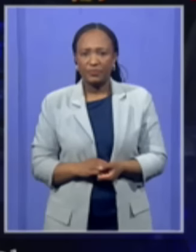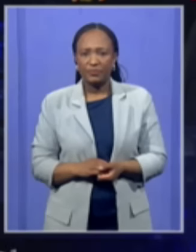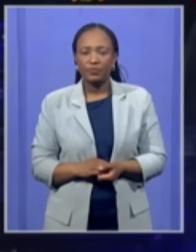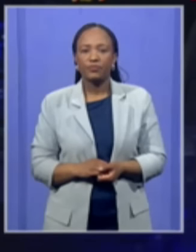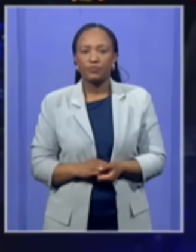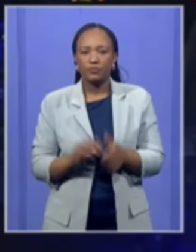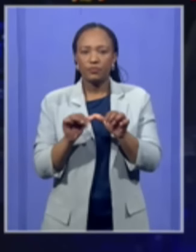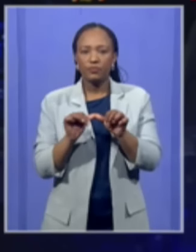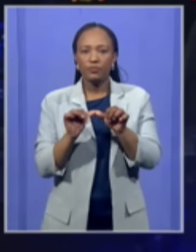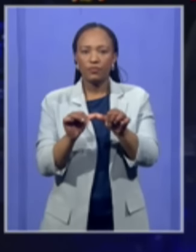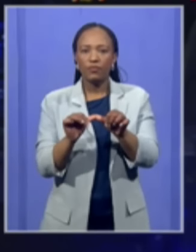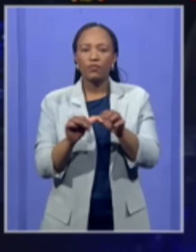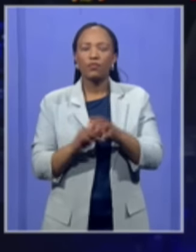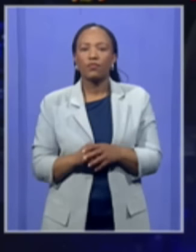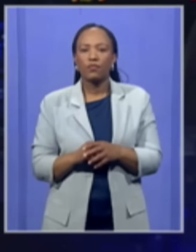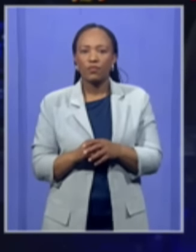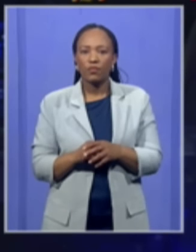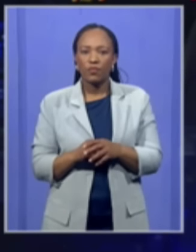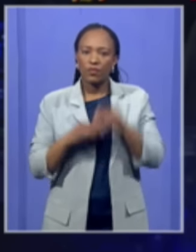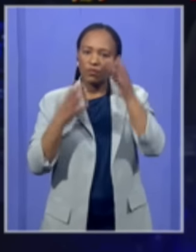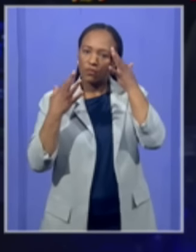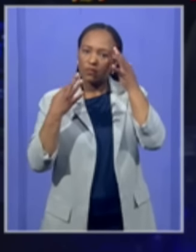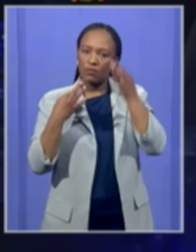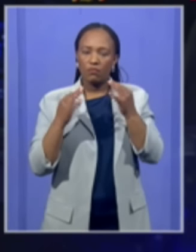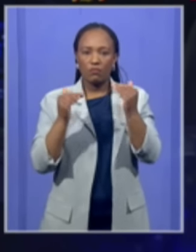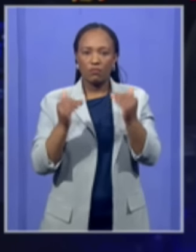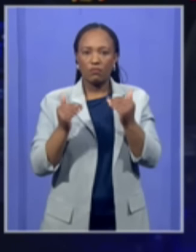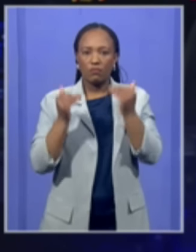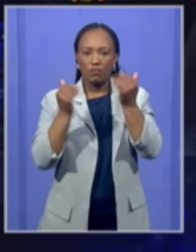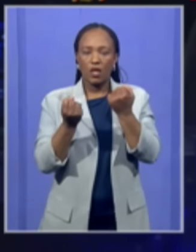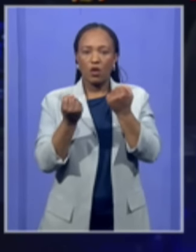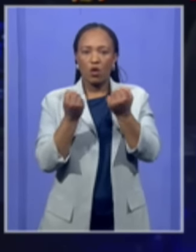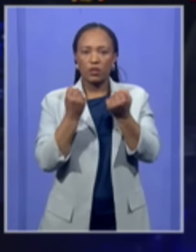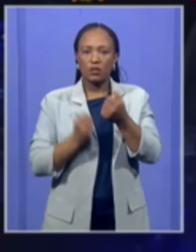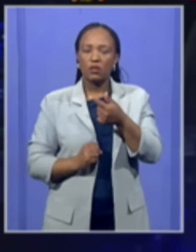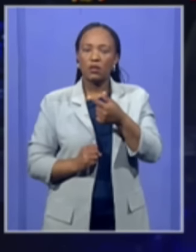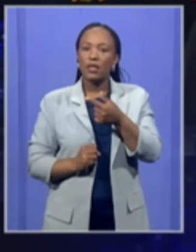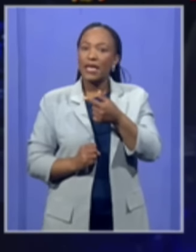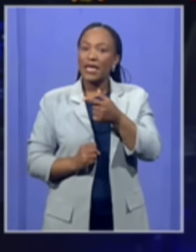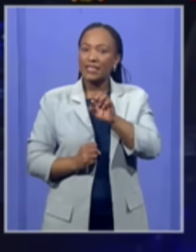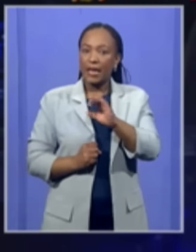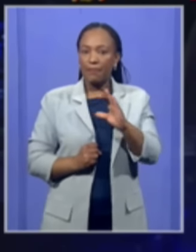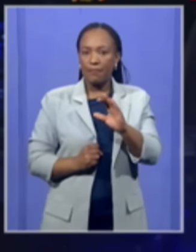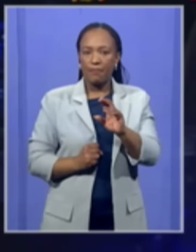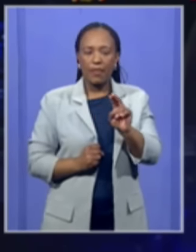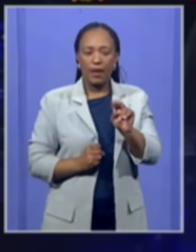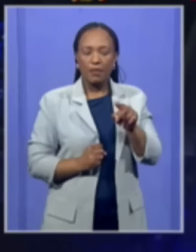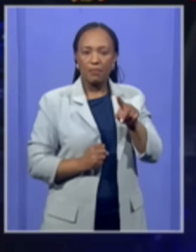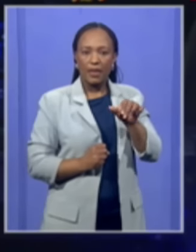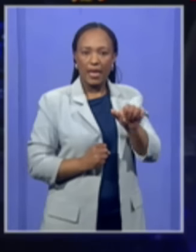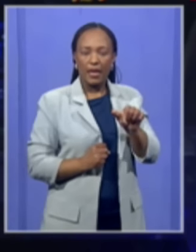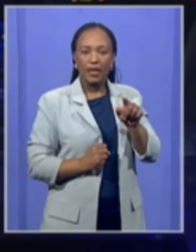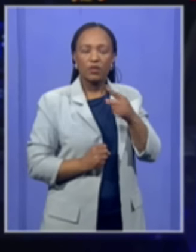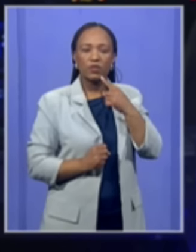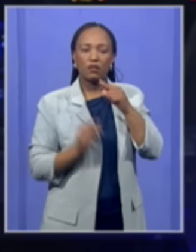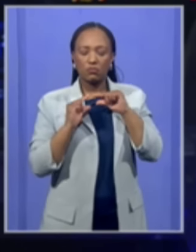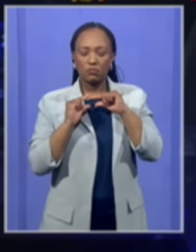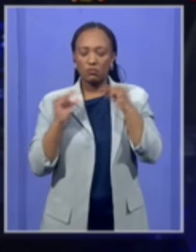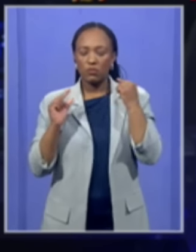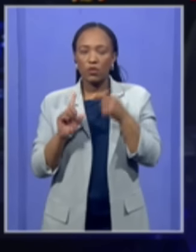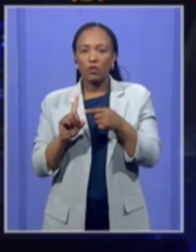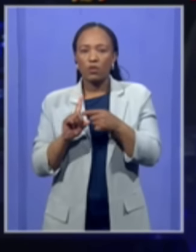Ratela pele ka ya lekgotla le phahameng la Gqeberha profenseng ya Eastern Cape ya kopo ya NPA mabapi le ho se fumanwe molato ha moruti Timoto